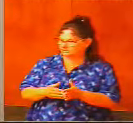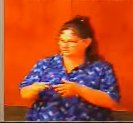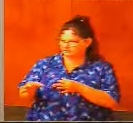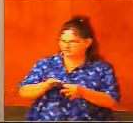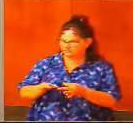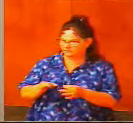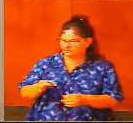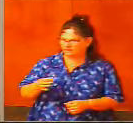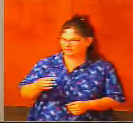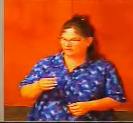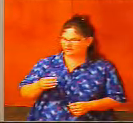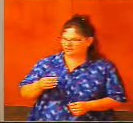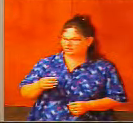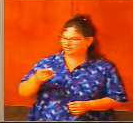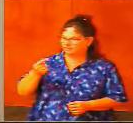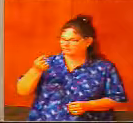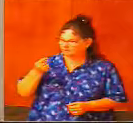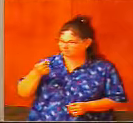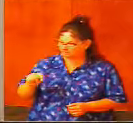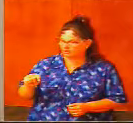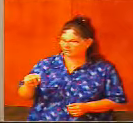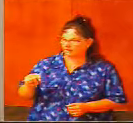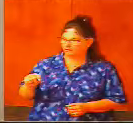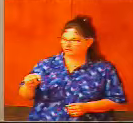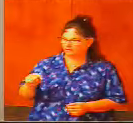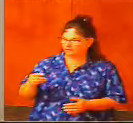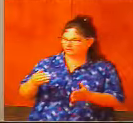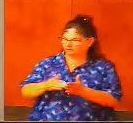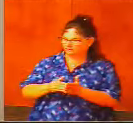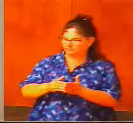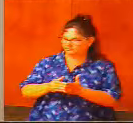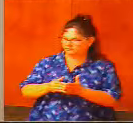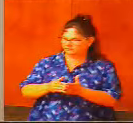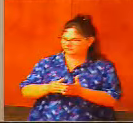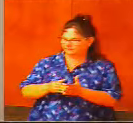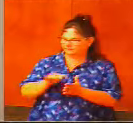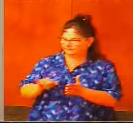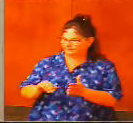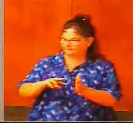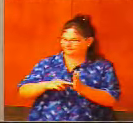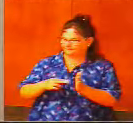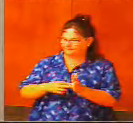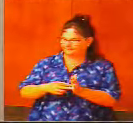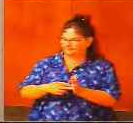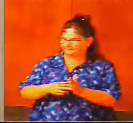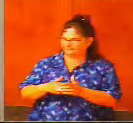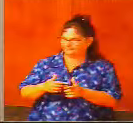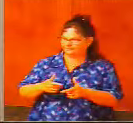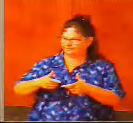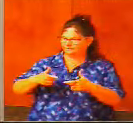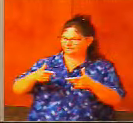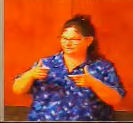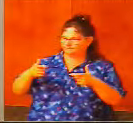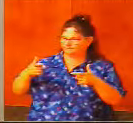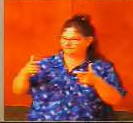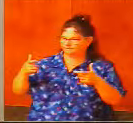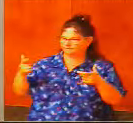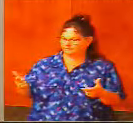the rebellion. In other words, this insurrection was well